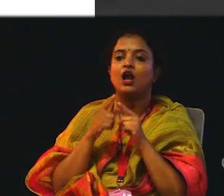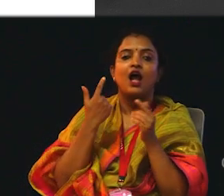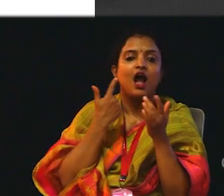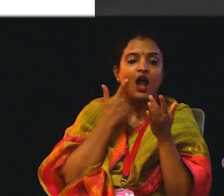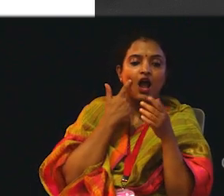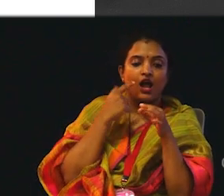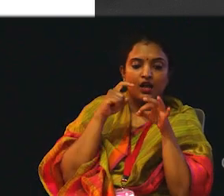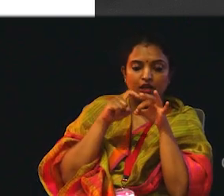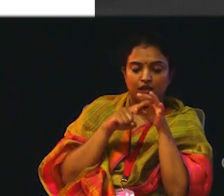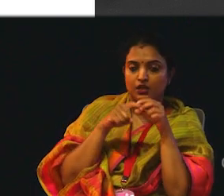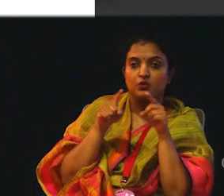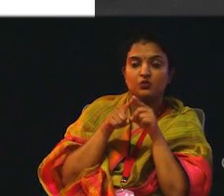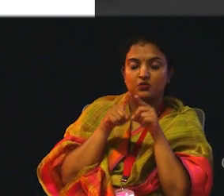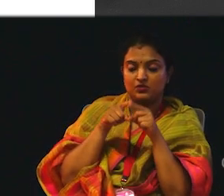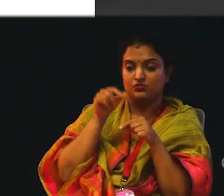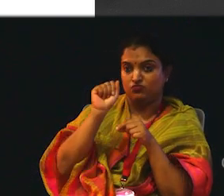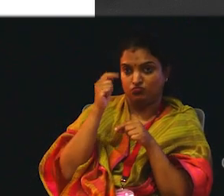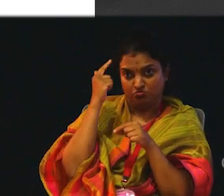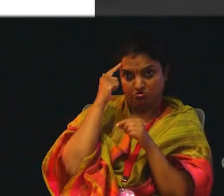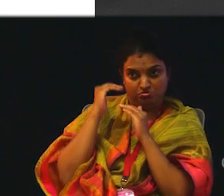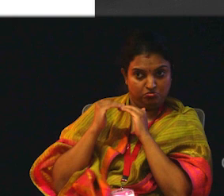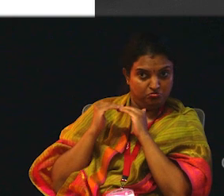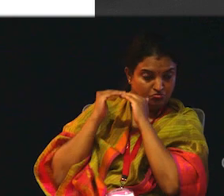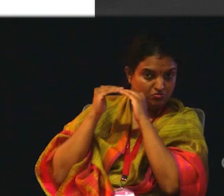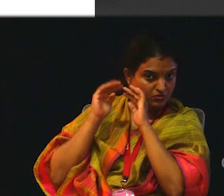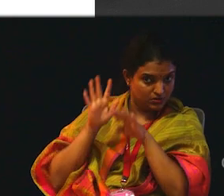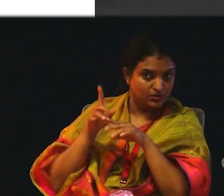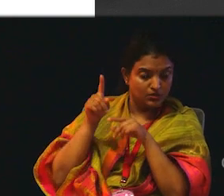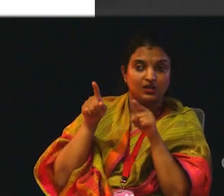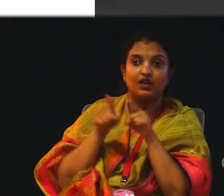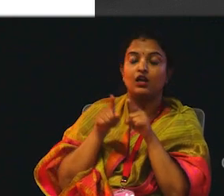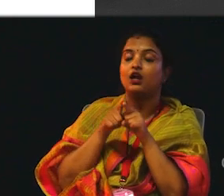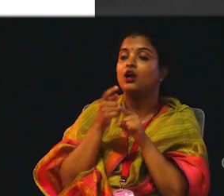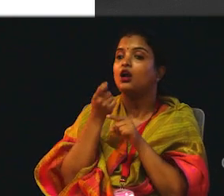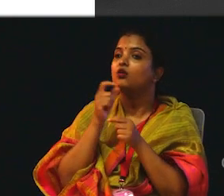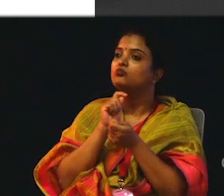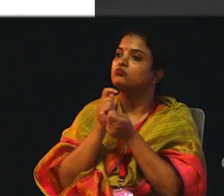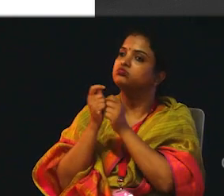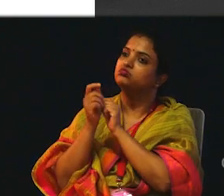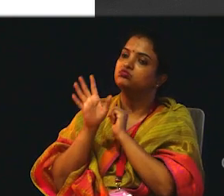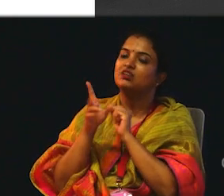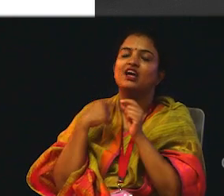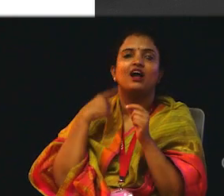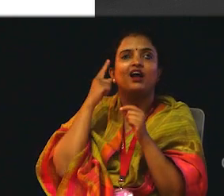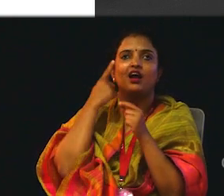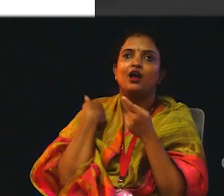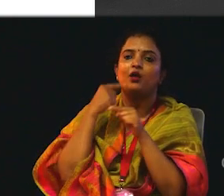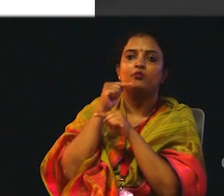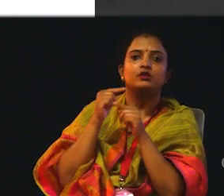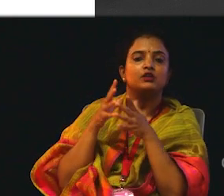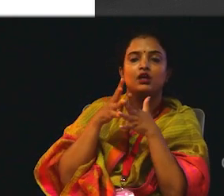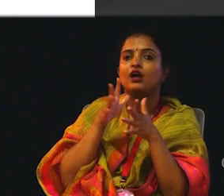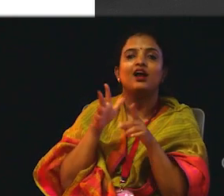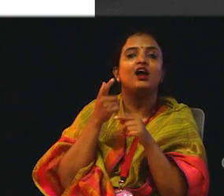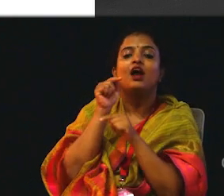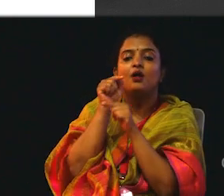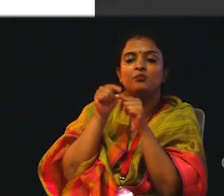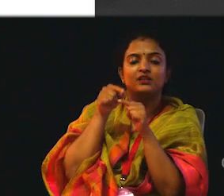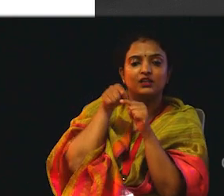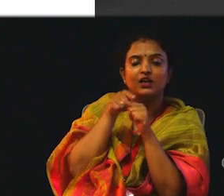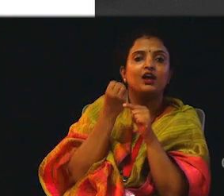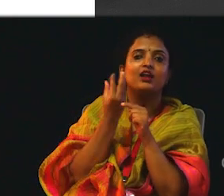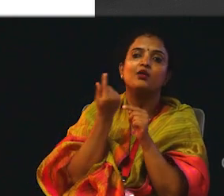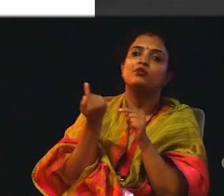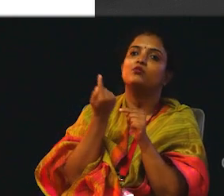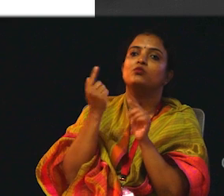as something fixed, unchangeable, just a number. To say that even the neurodiverse